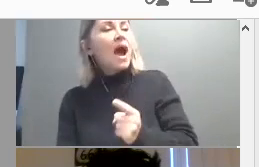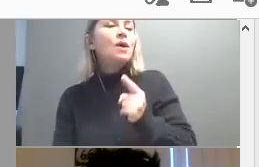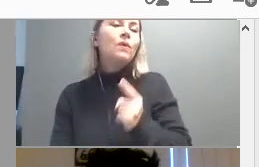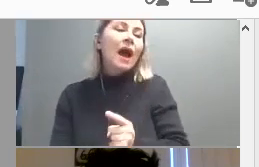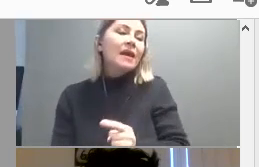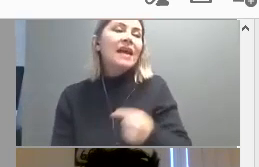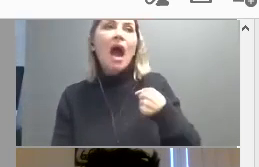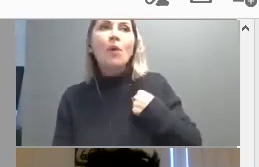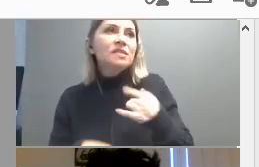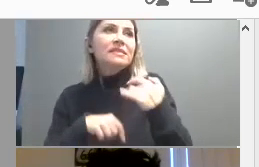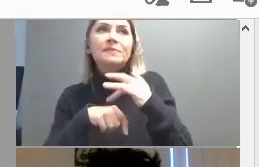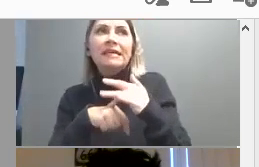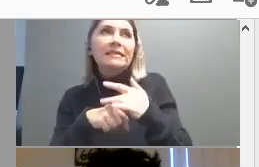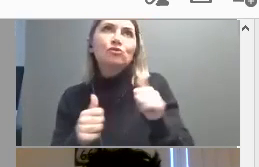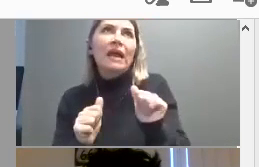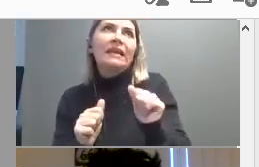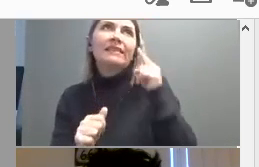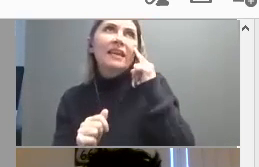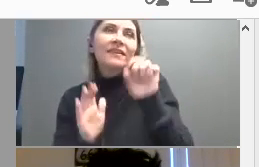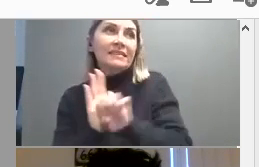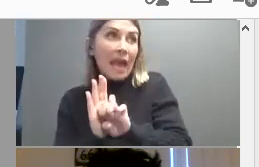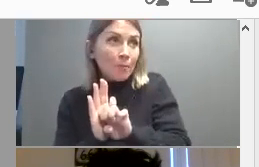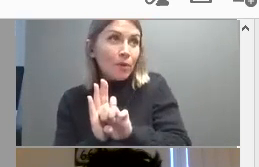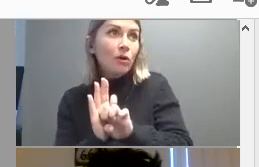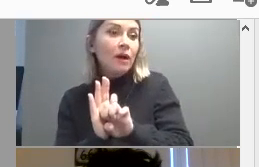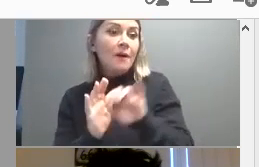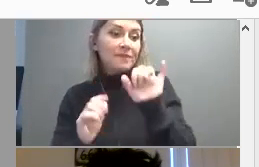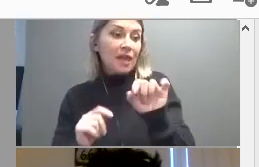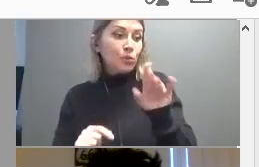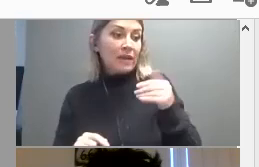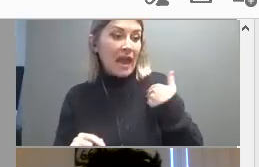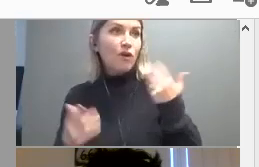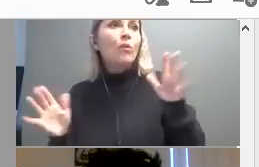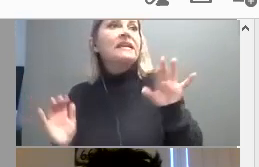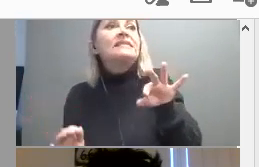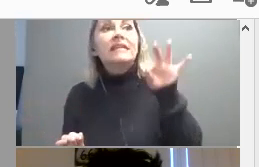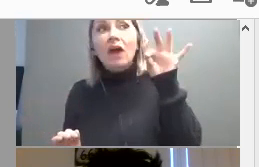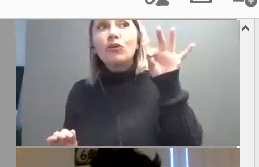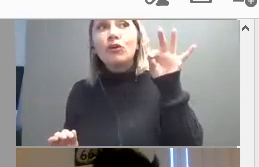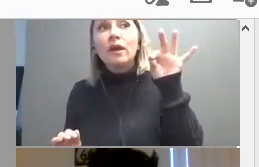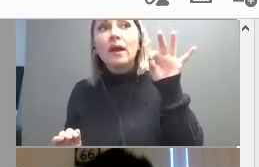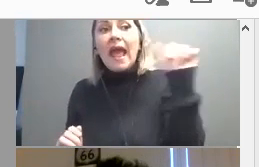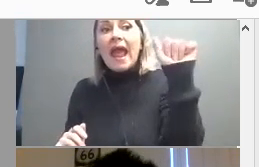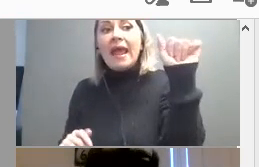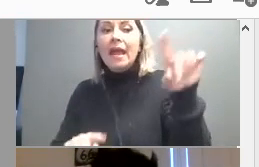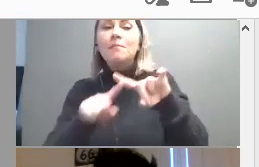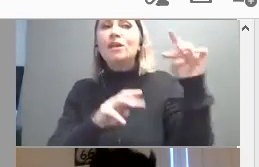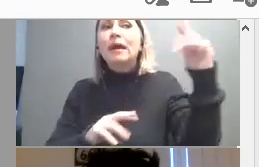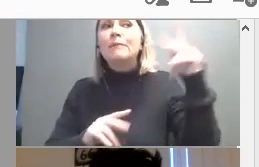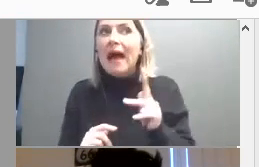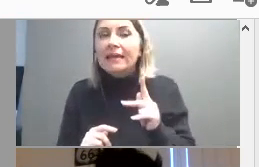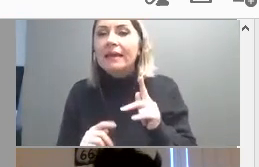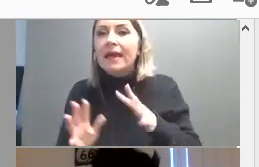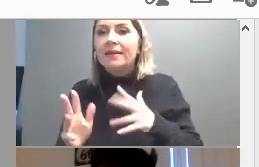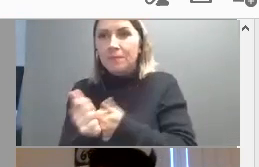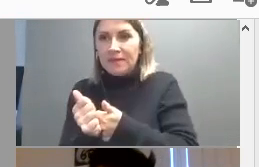getting a little hung up because I was trying to think of an example where you would have already discovered A, but then you'd come back and